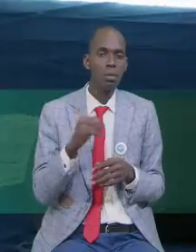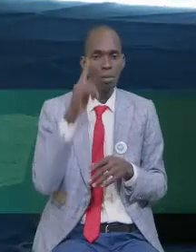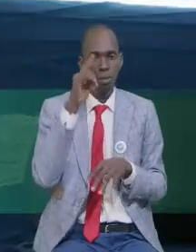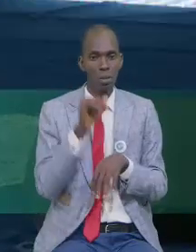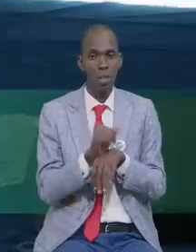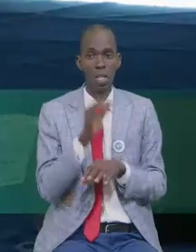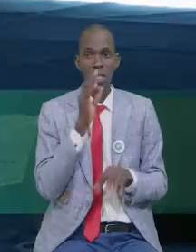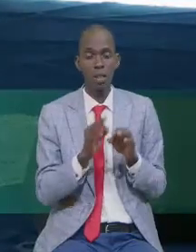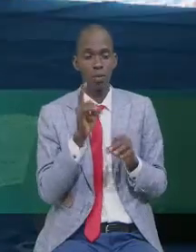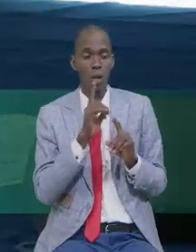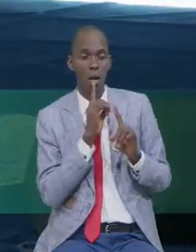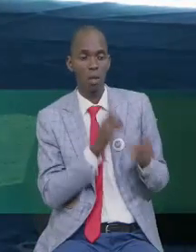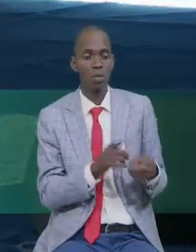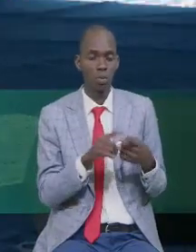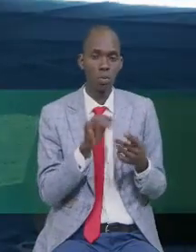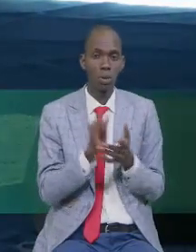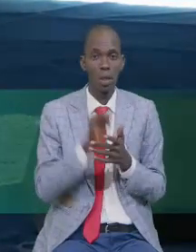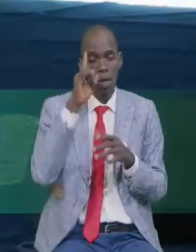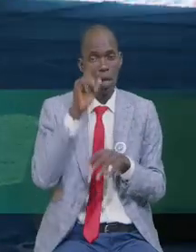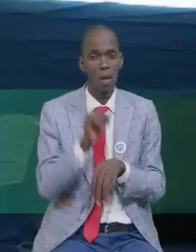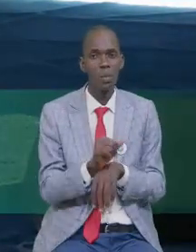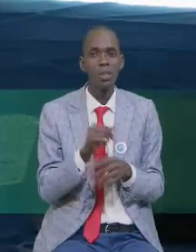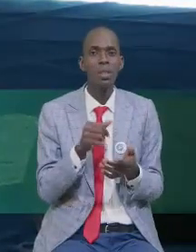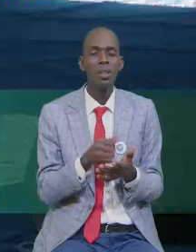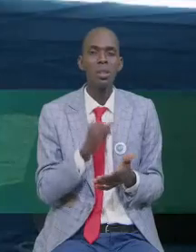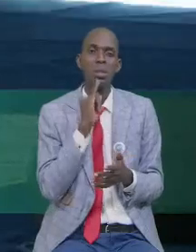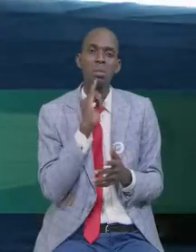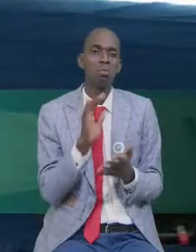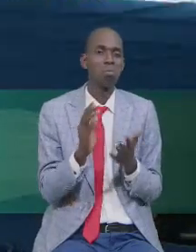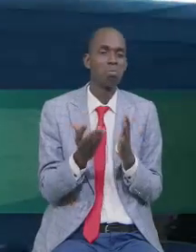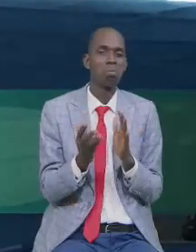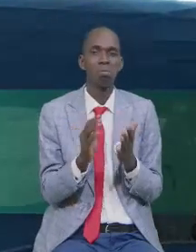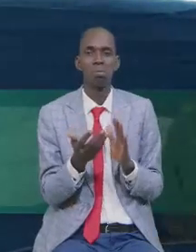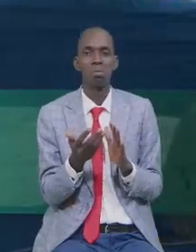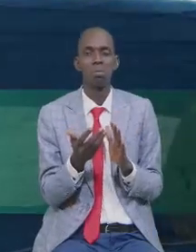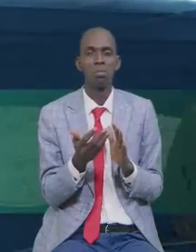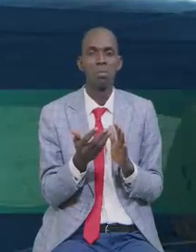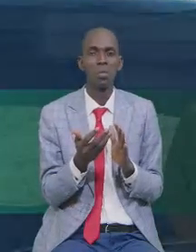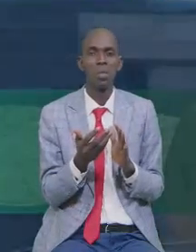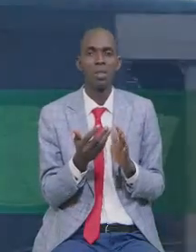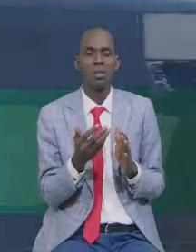to that habit, it is kind of stored